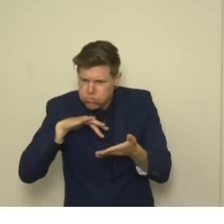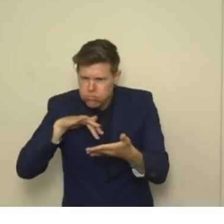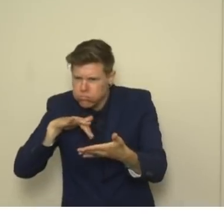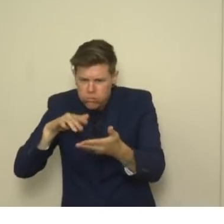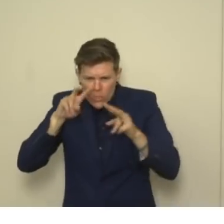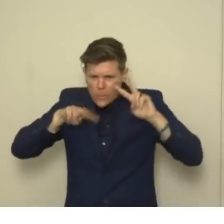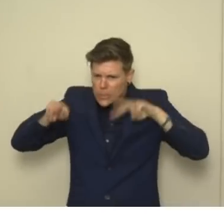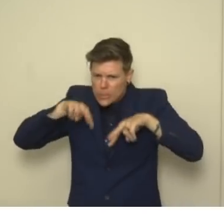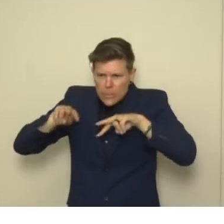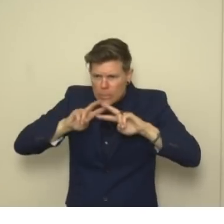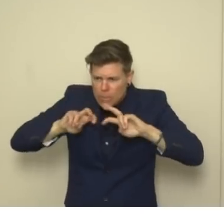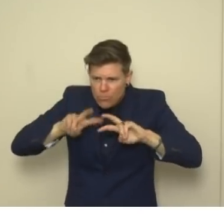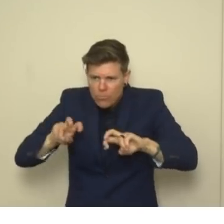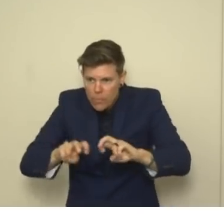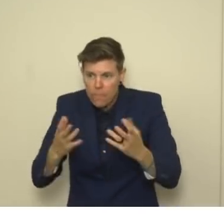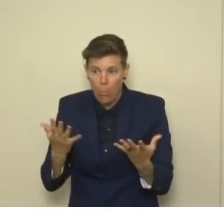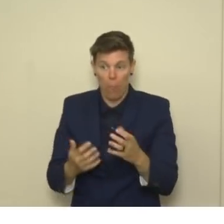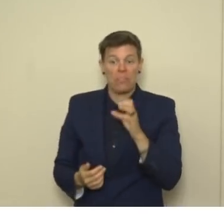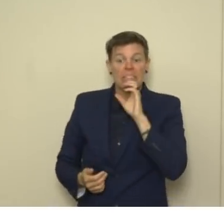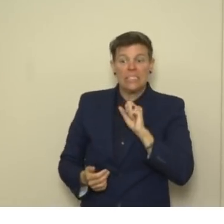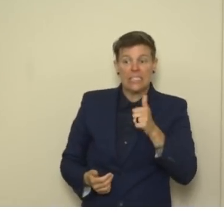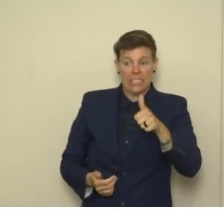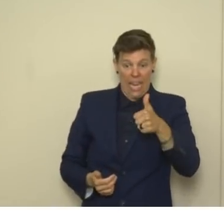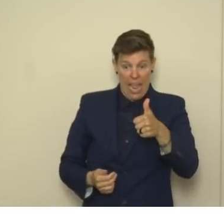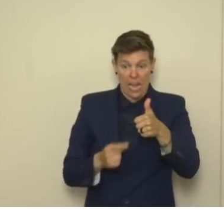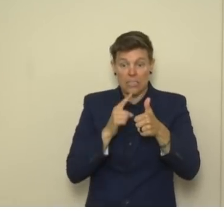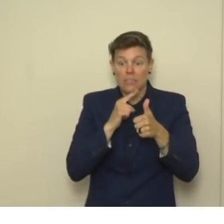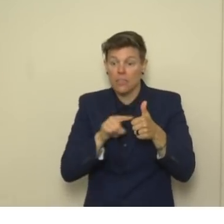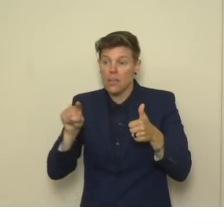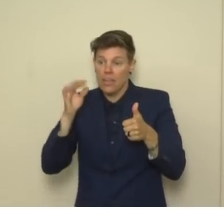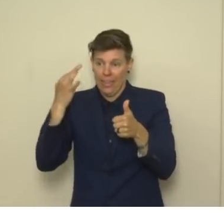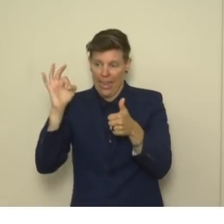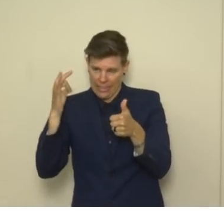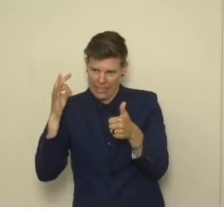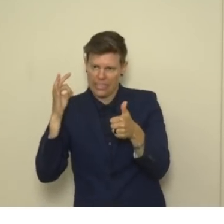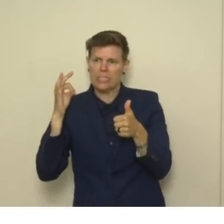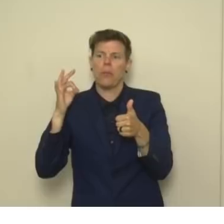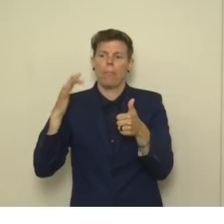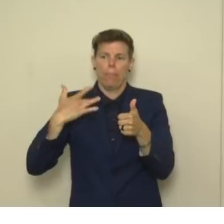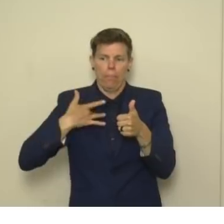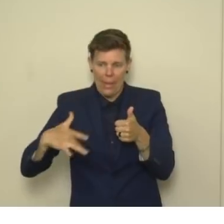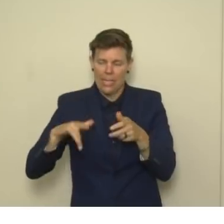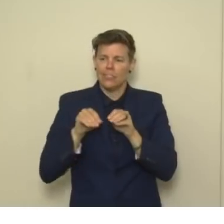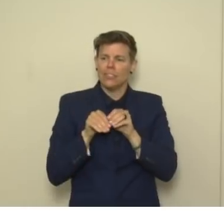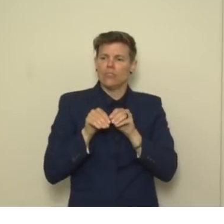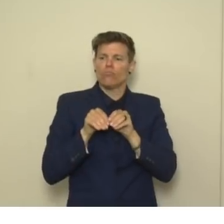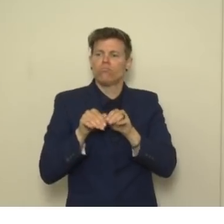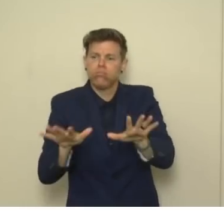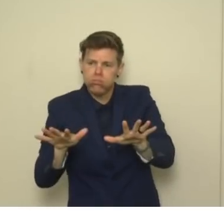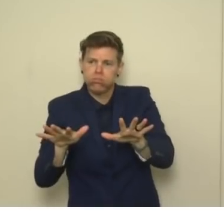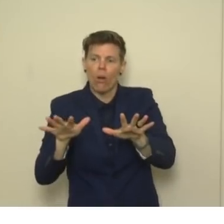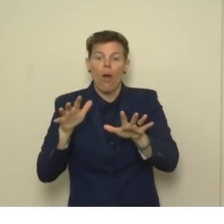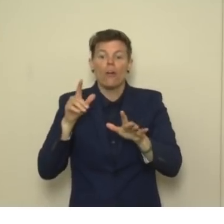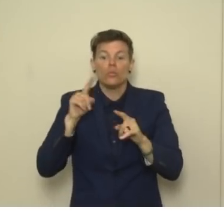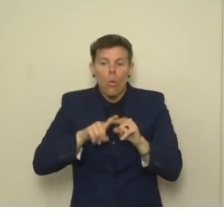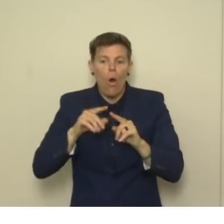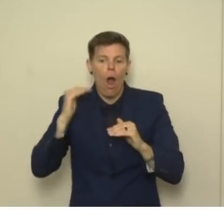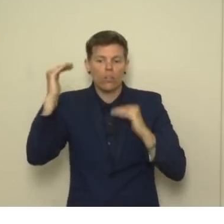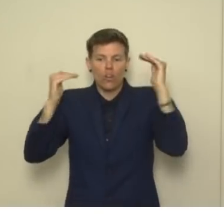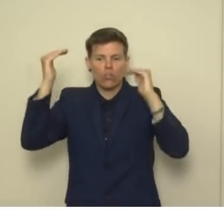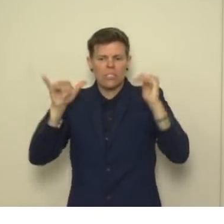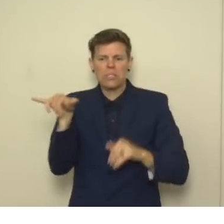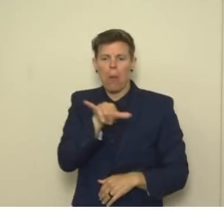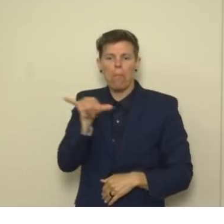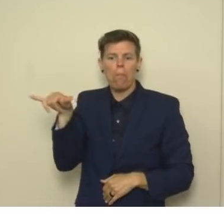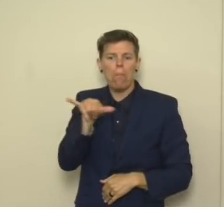to 19-year-olds tend to transmit COVID very similarly to other adults. And so the